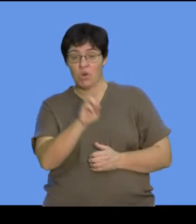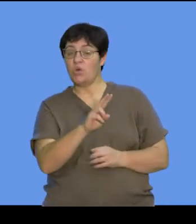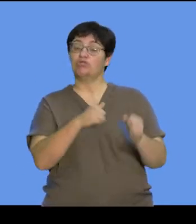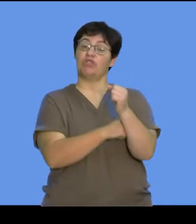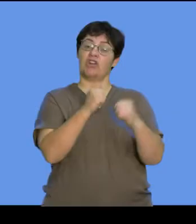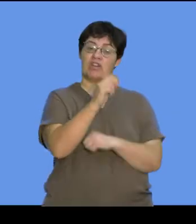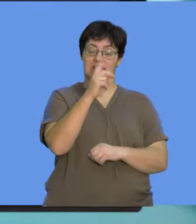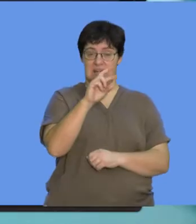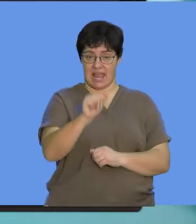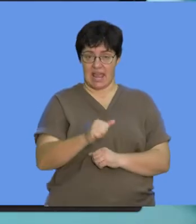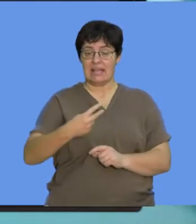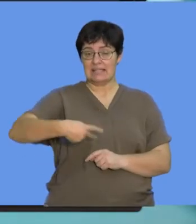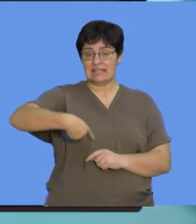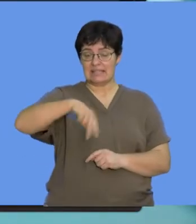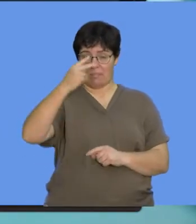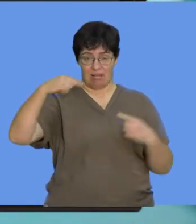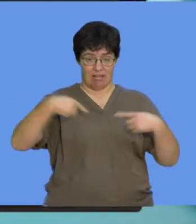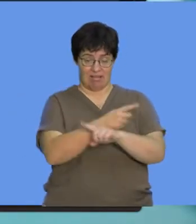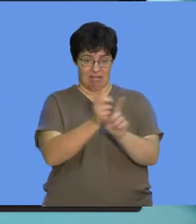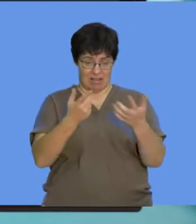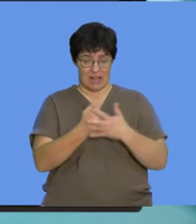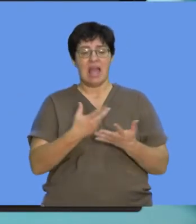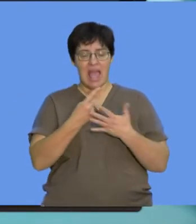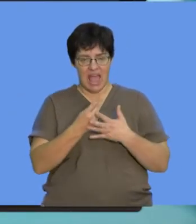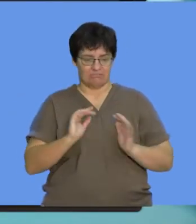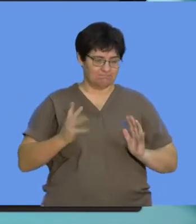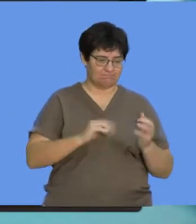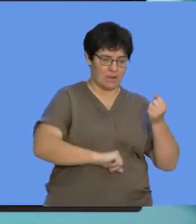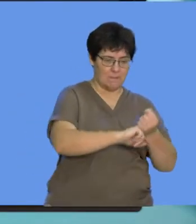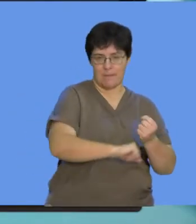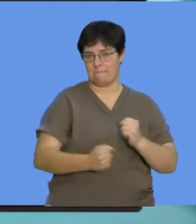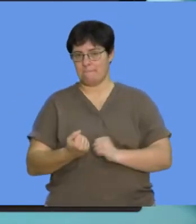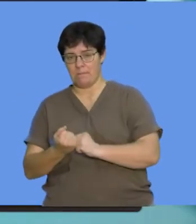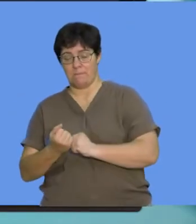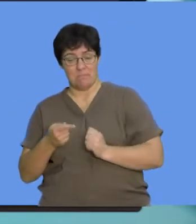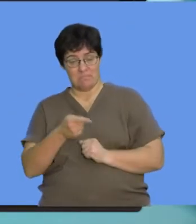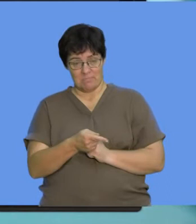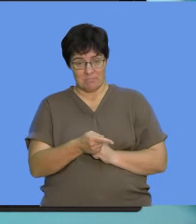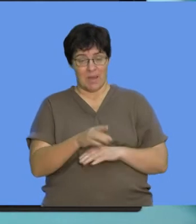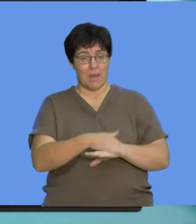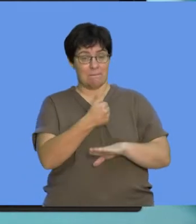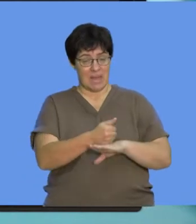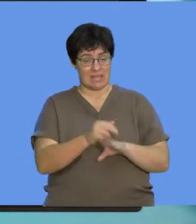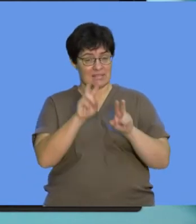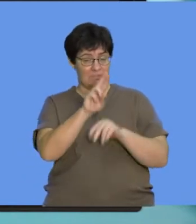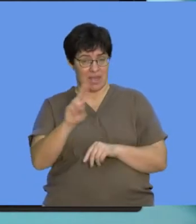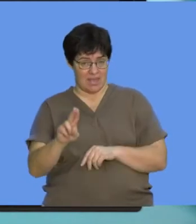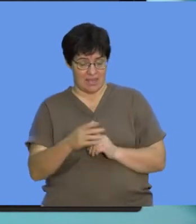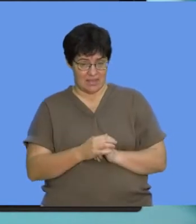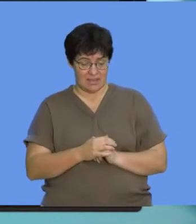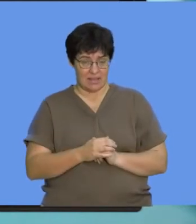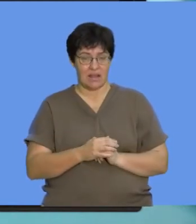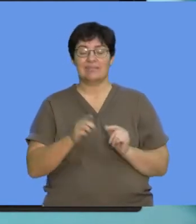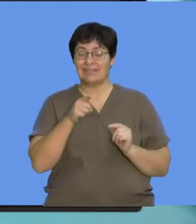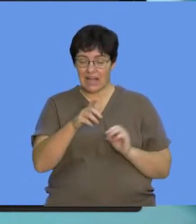the structure of DNA, which is a double-stranded molecule having those complementary base pairs with complementary nucleotides on either